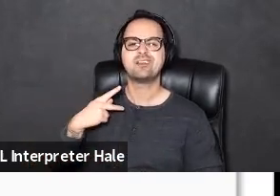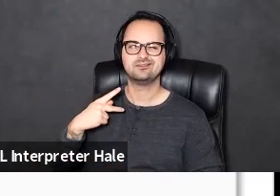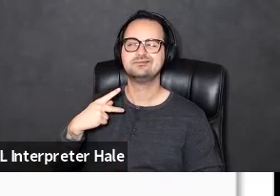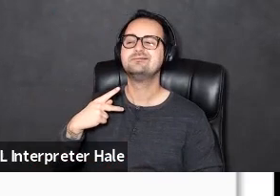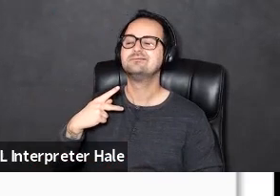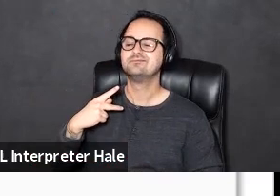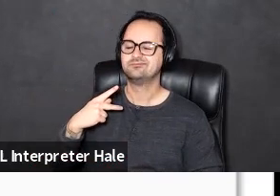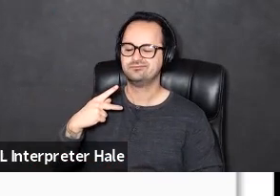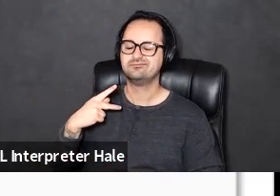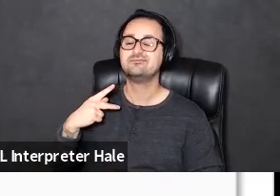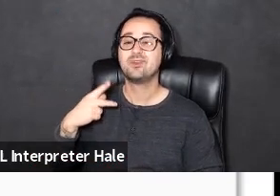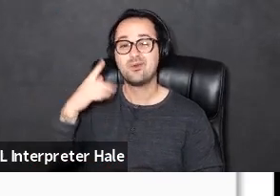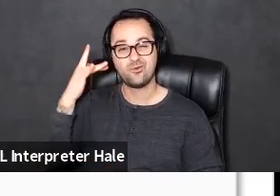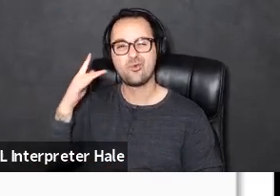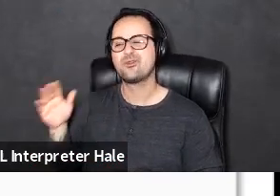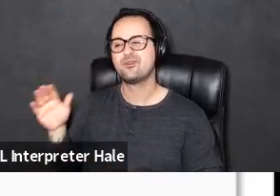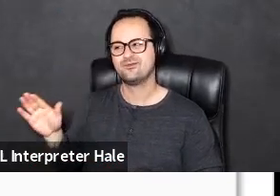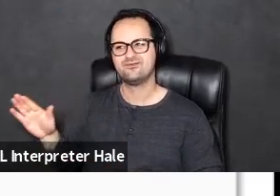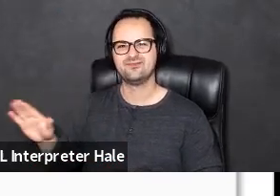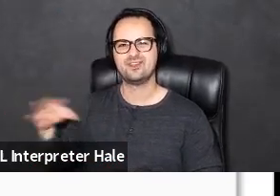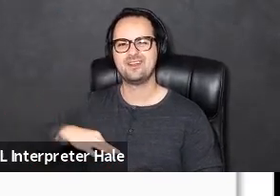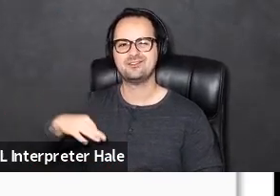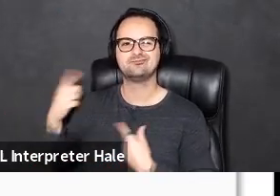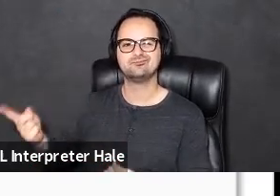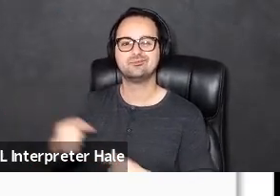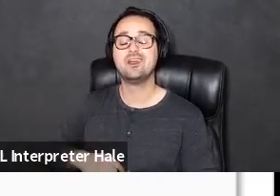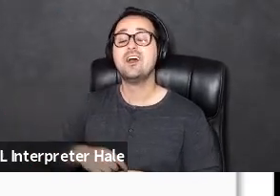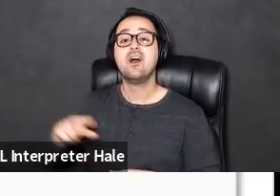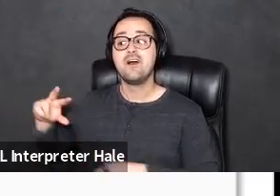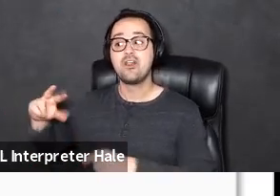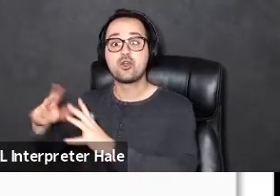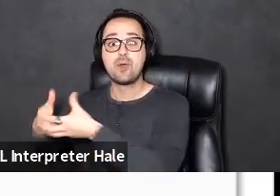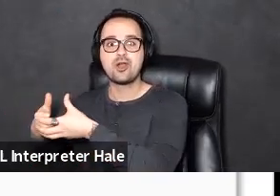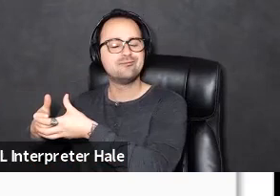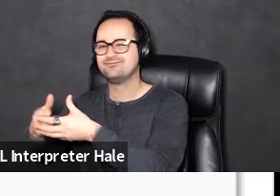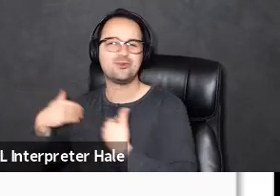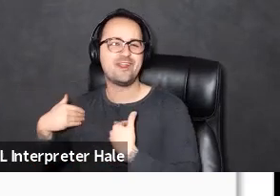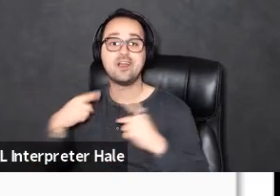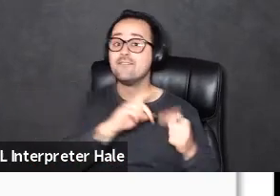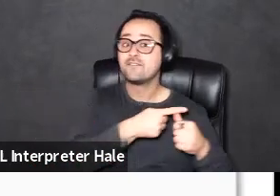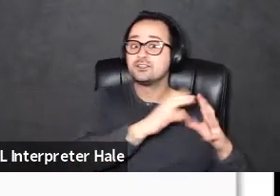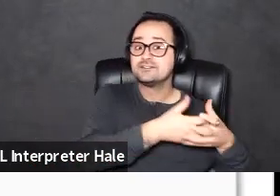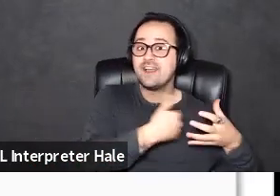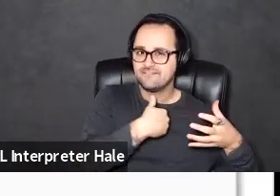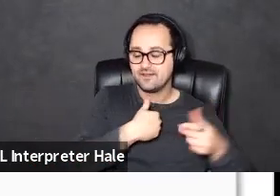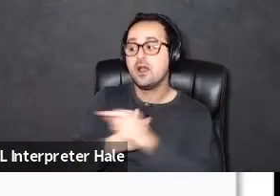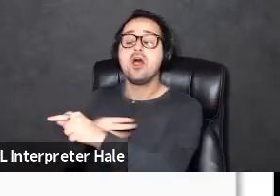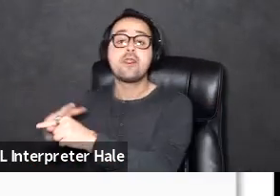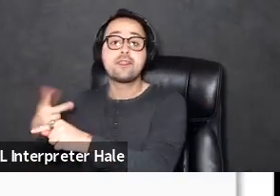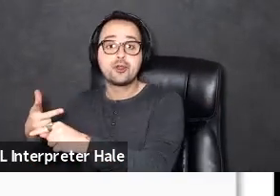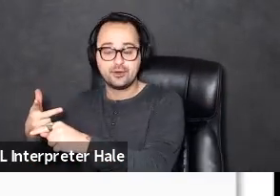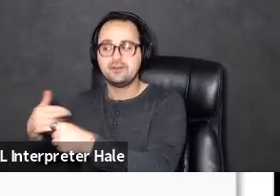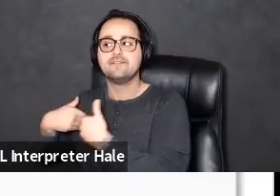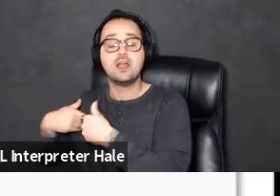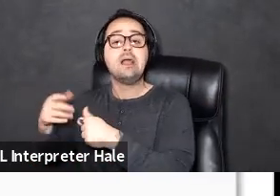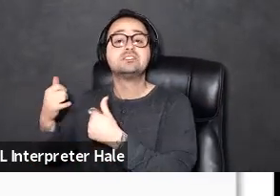were paid out. In the case of a third party trust, that does not exist. It means you name a contingent beneficiary. So if there are